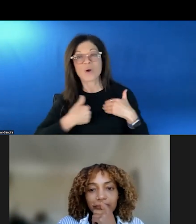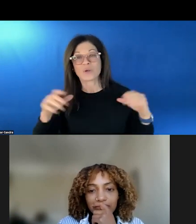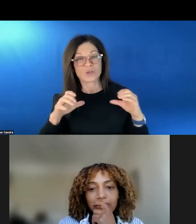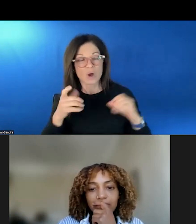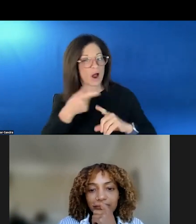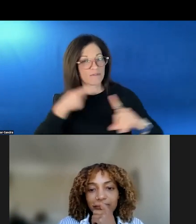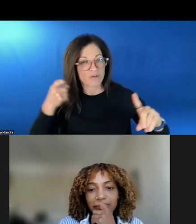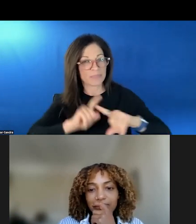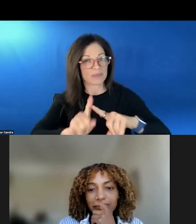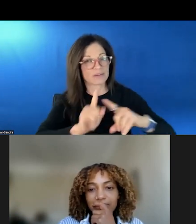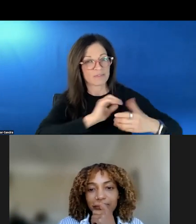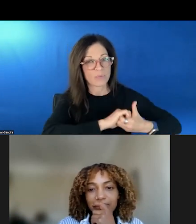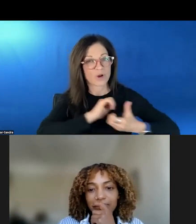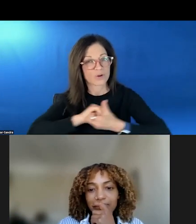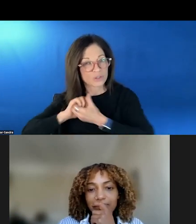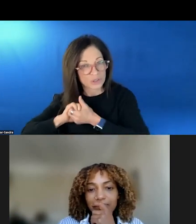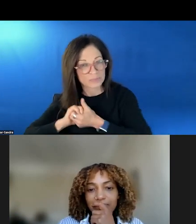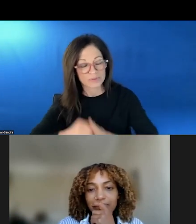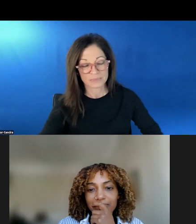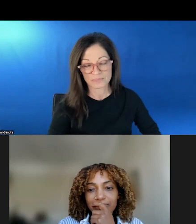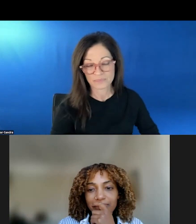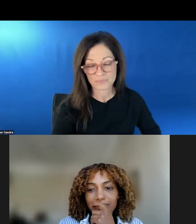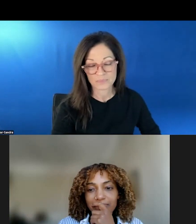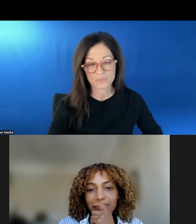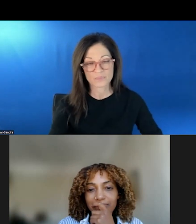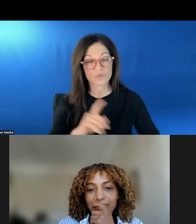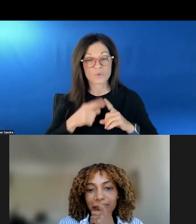these partnerships. And when we think about